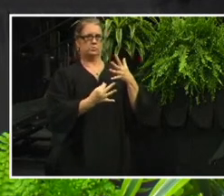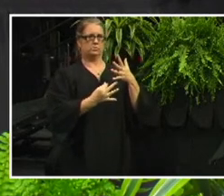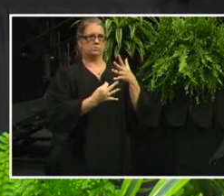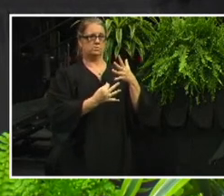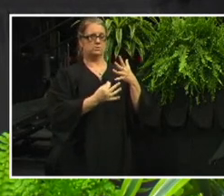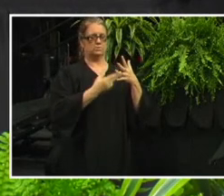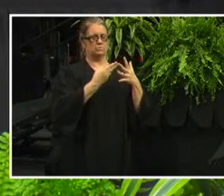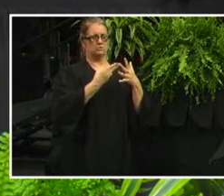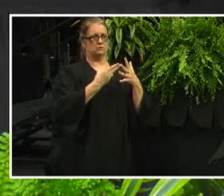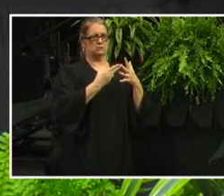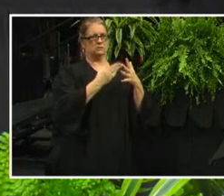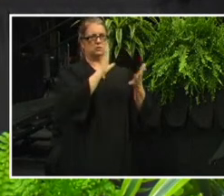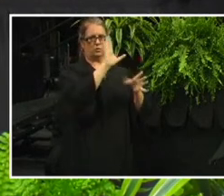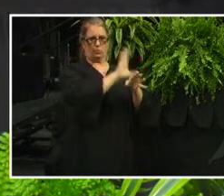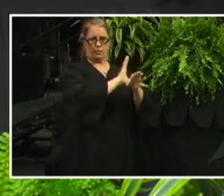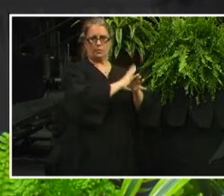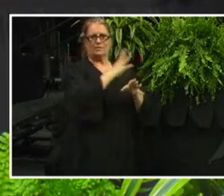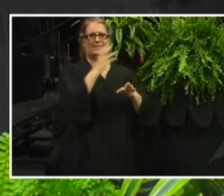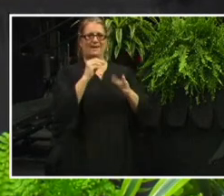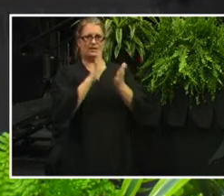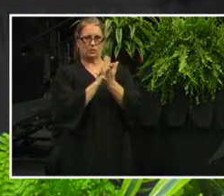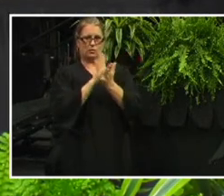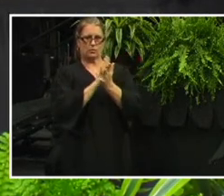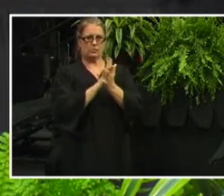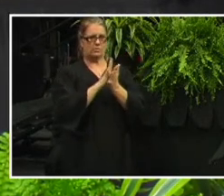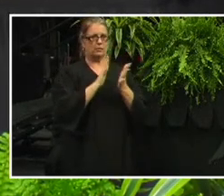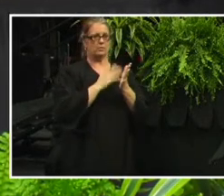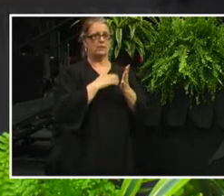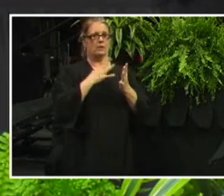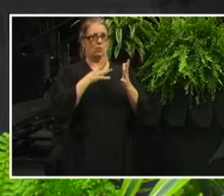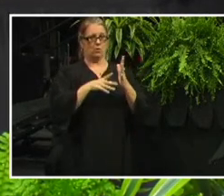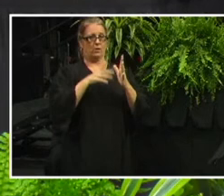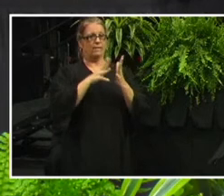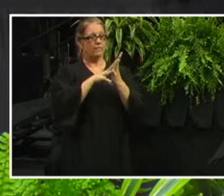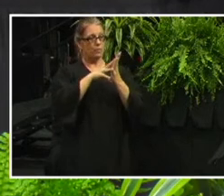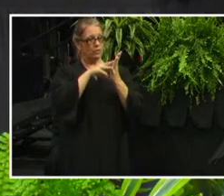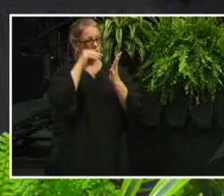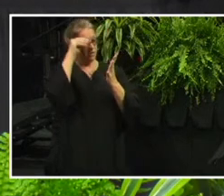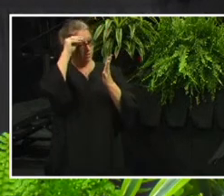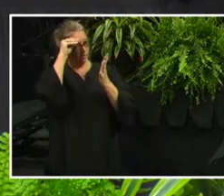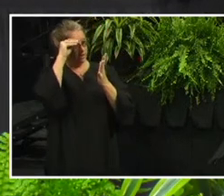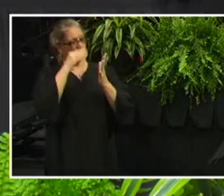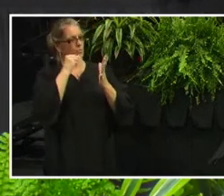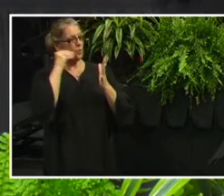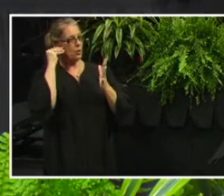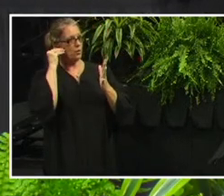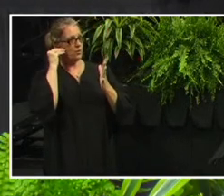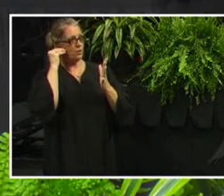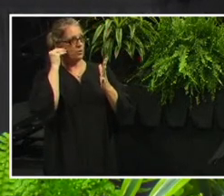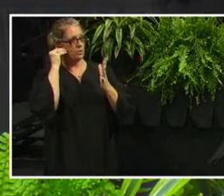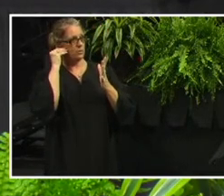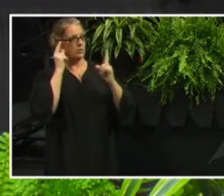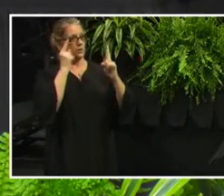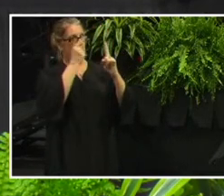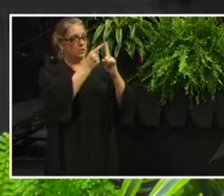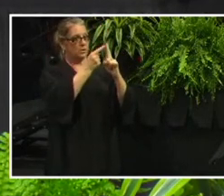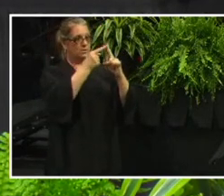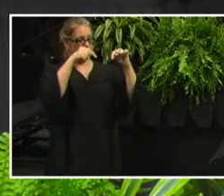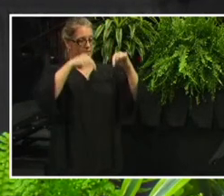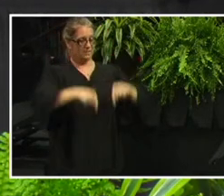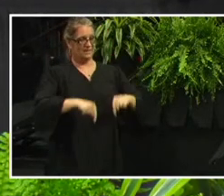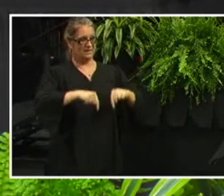learning or synchronous online learning from home. They finally got to return to New Hampstead this